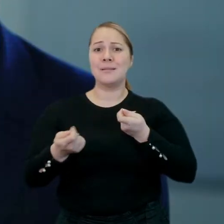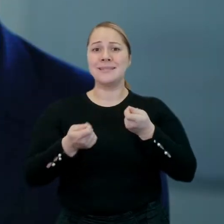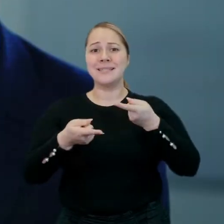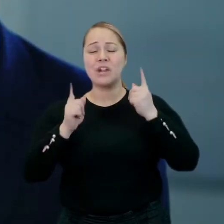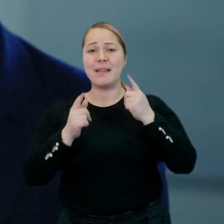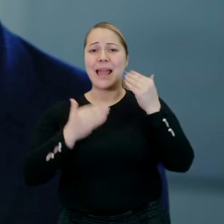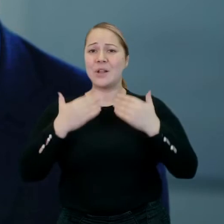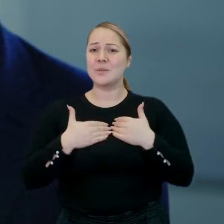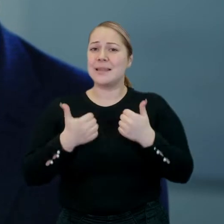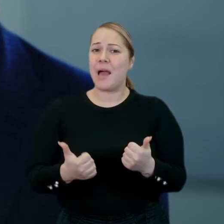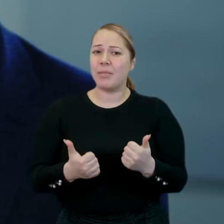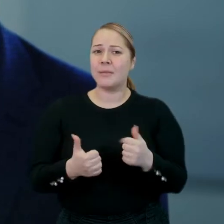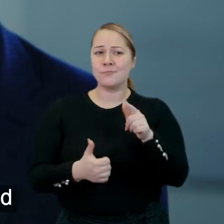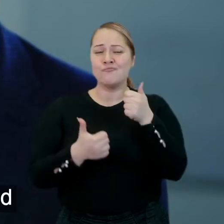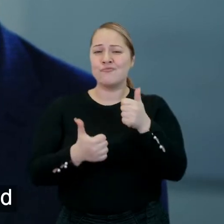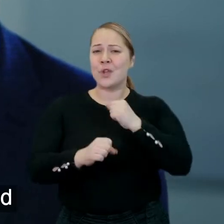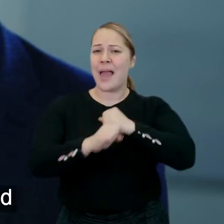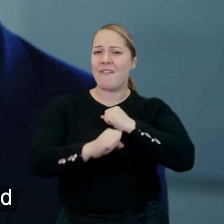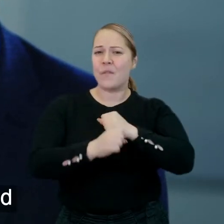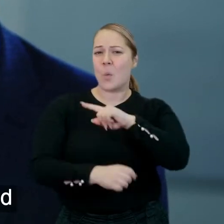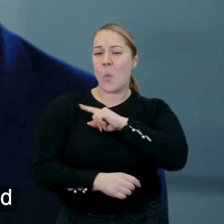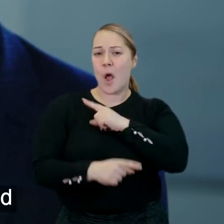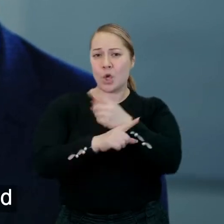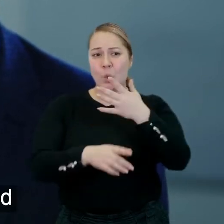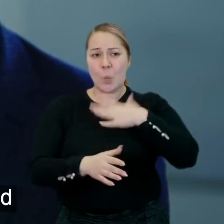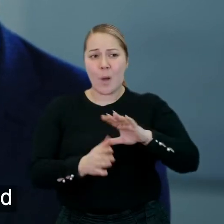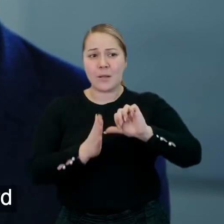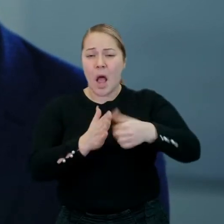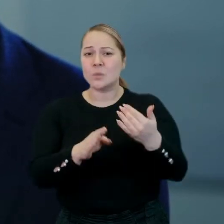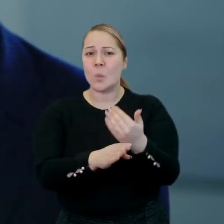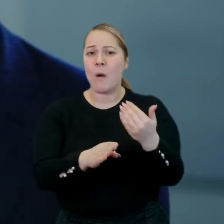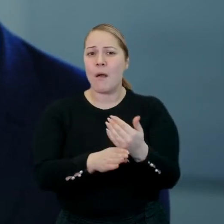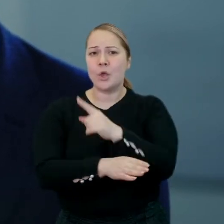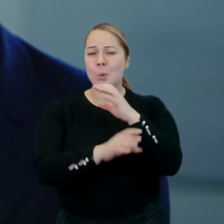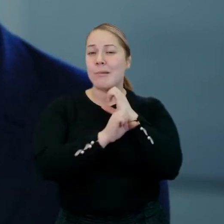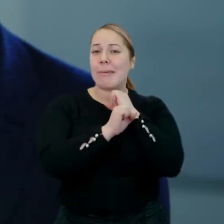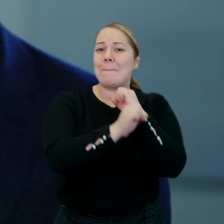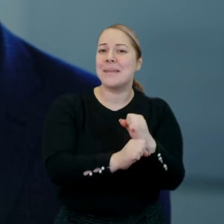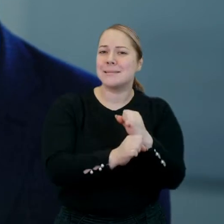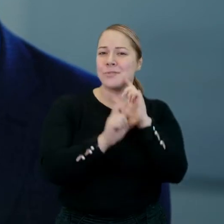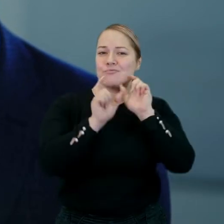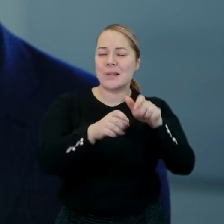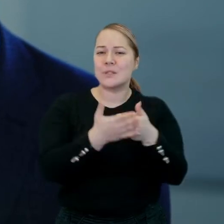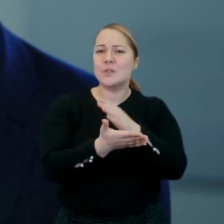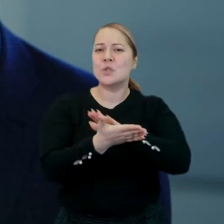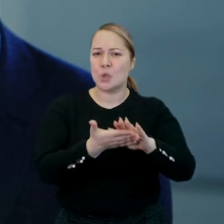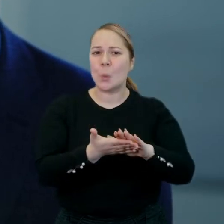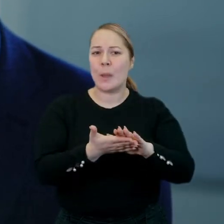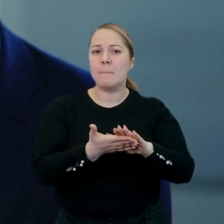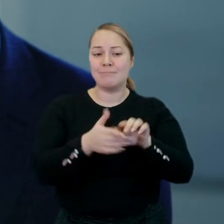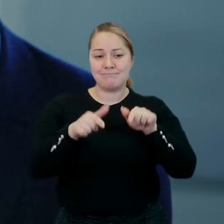of Adults and Health, and I think it's a really good advert to the fact that if you want to work hard and you are committed to the residents of